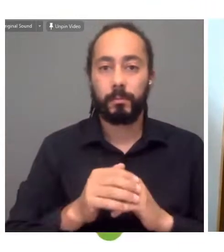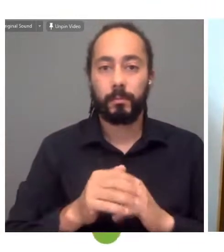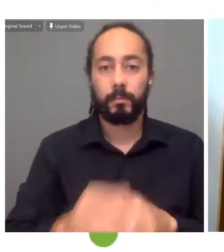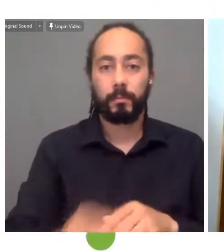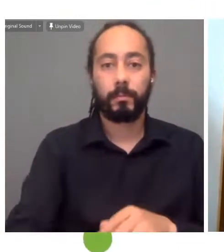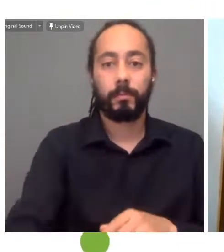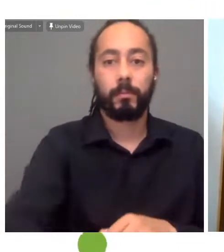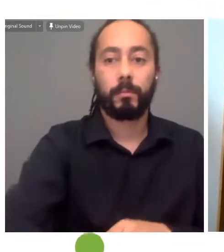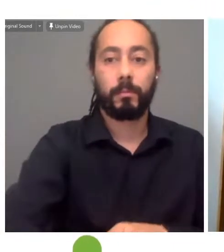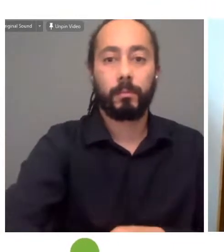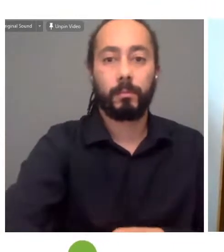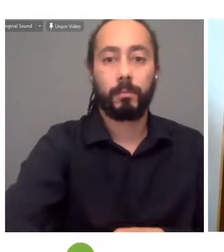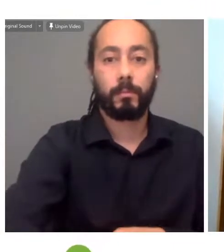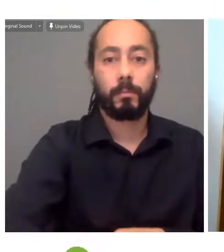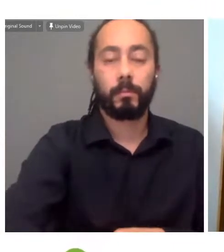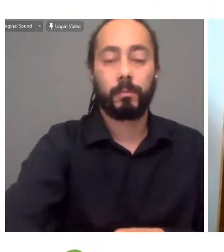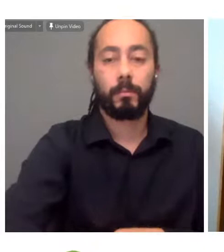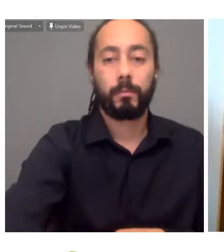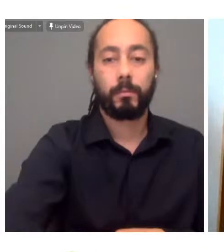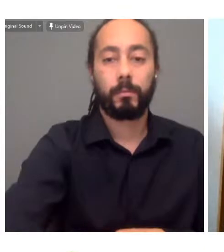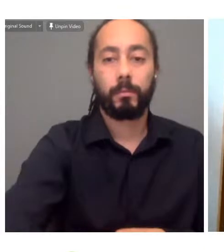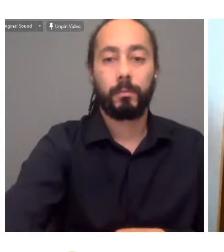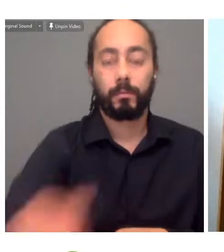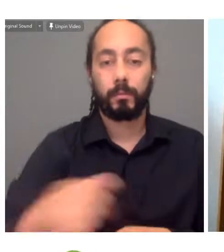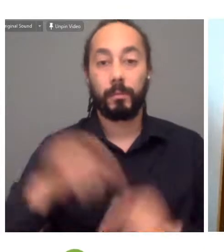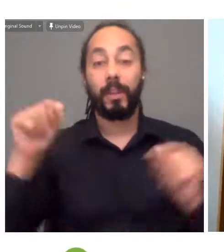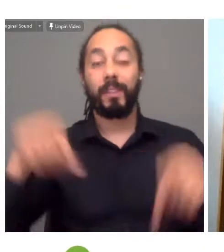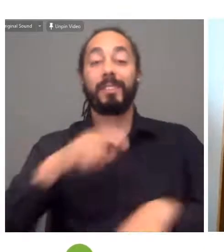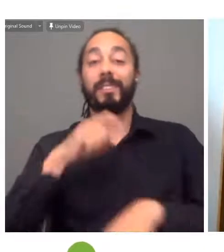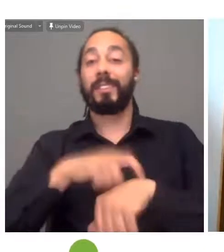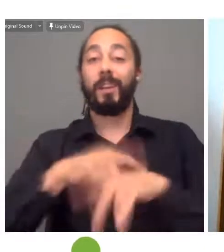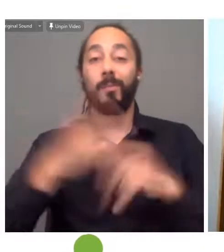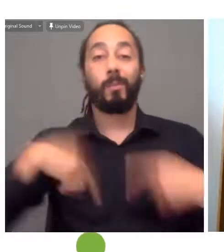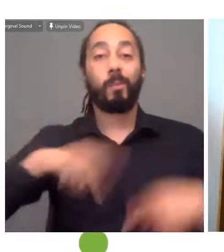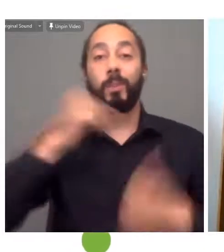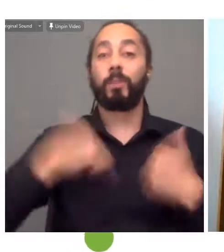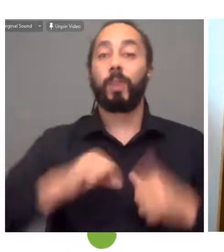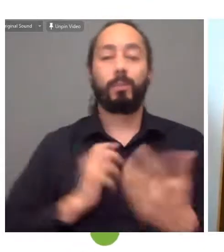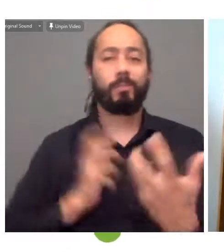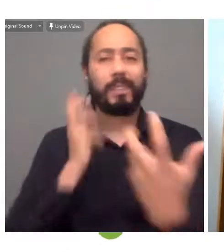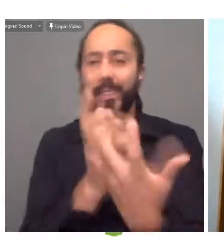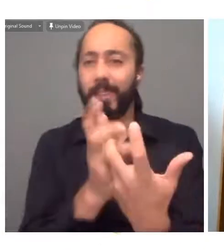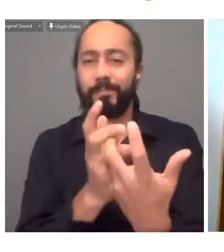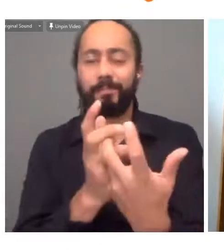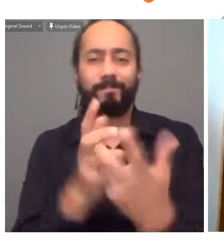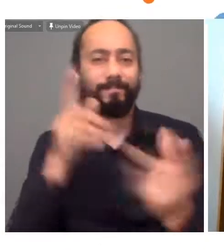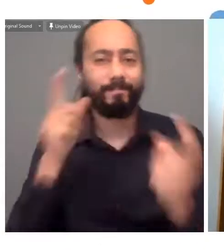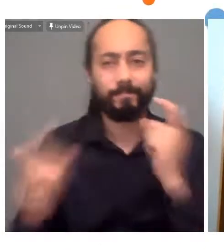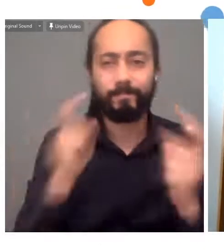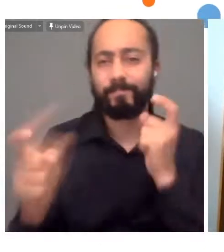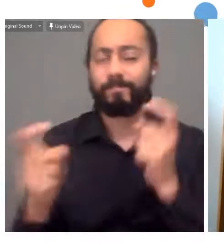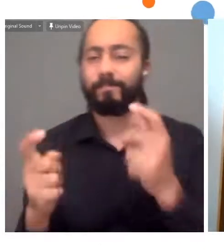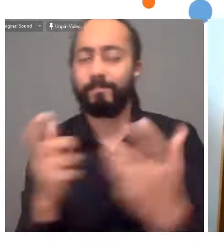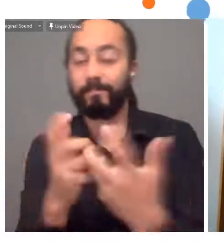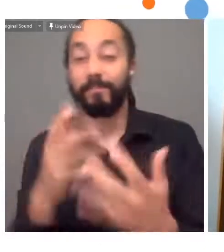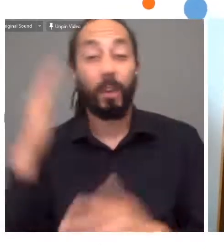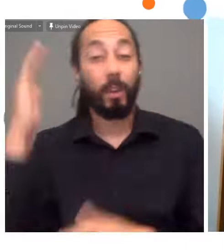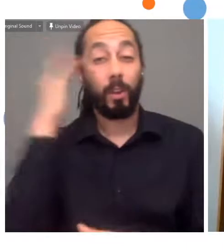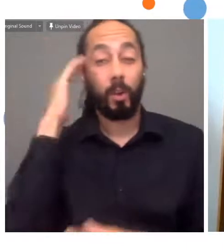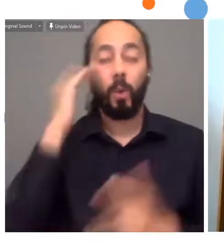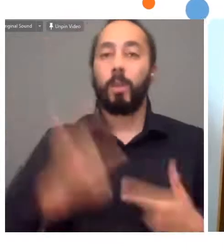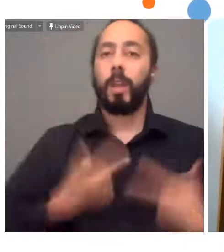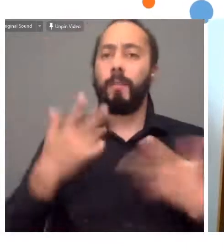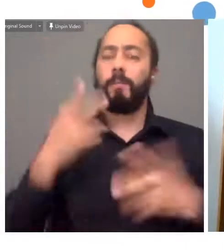In this not so normal time, we're all trying to adapt as best as we can. Even so, I know life has gotten much harder for